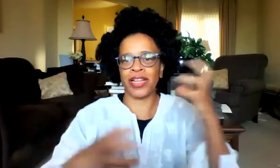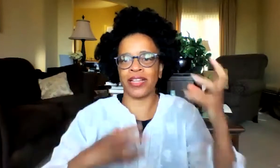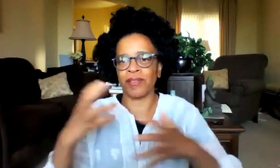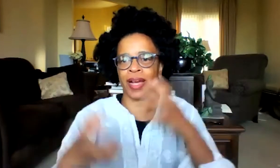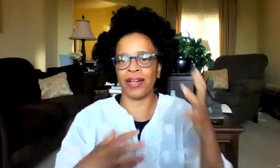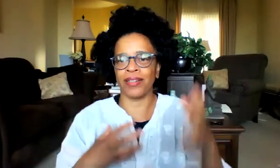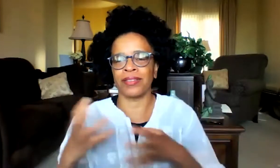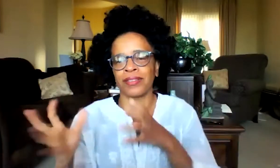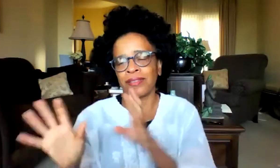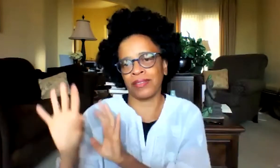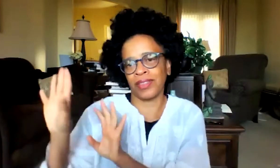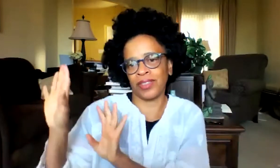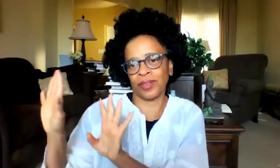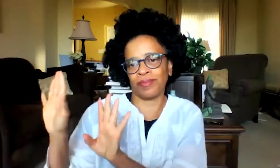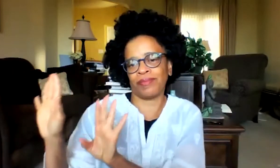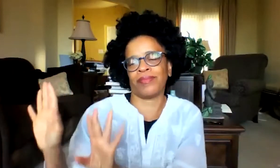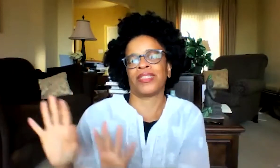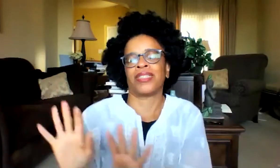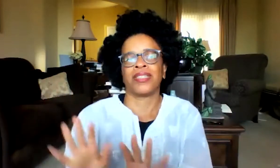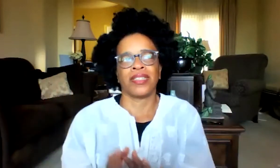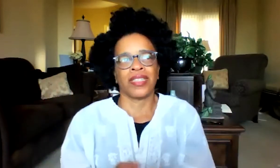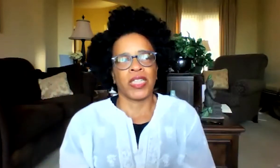the trainings around,